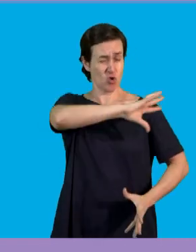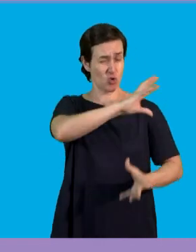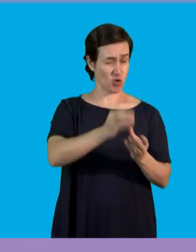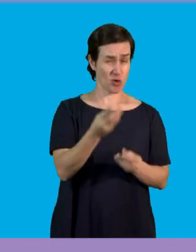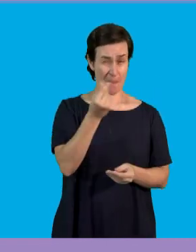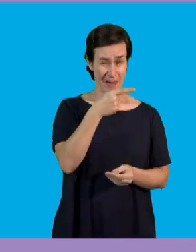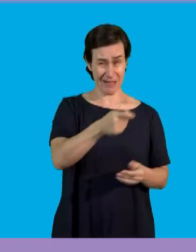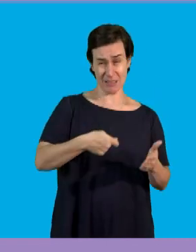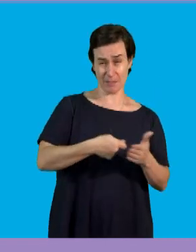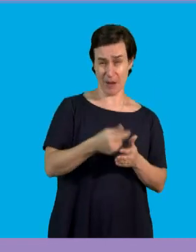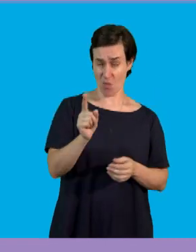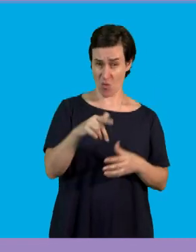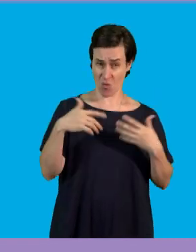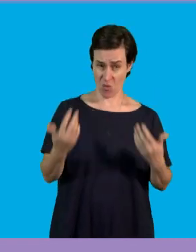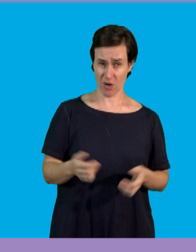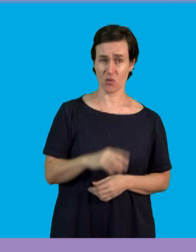to spend